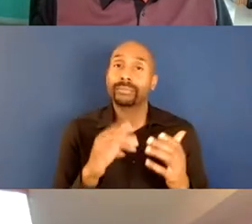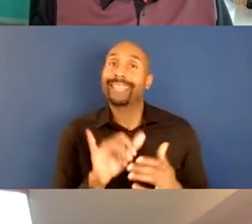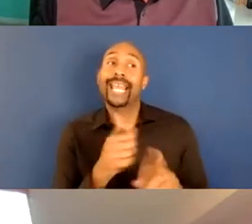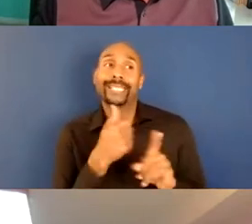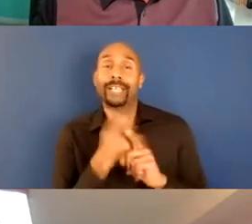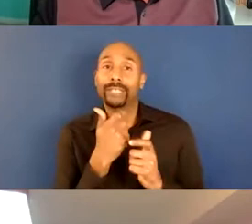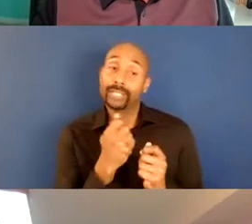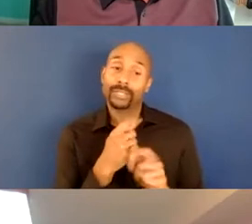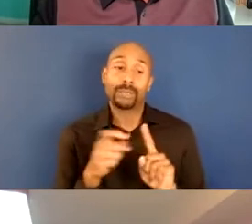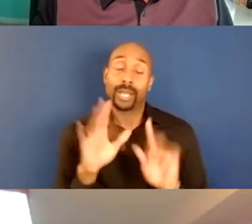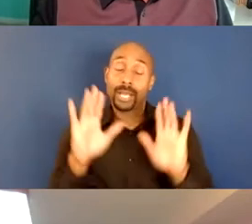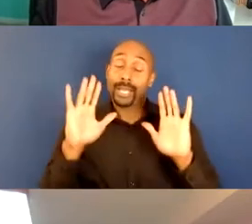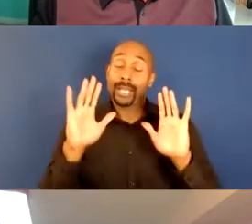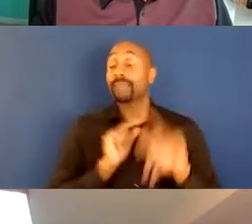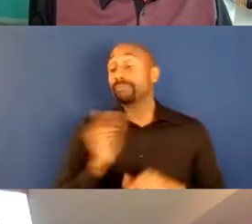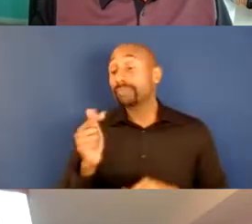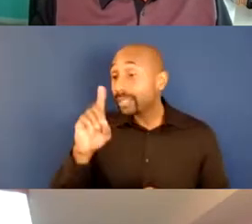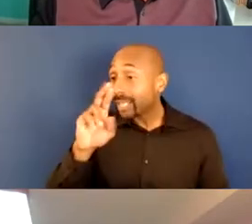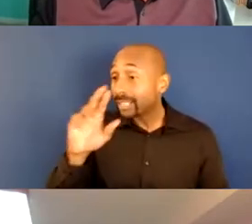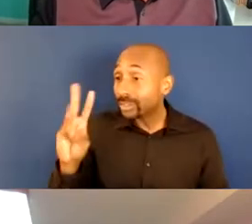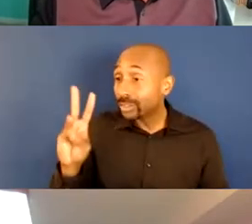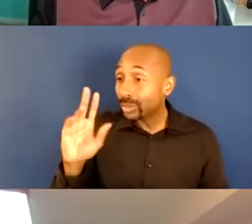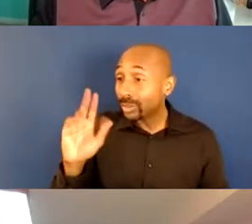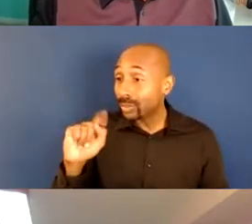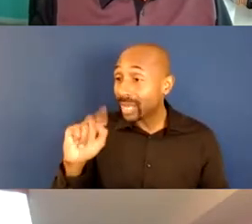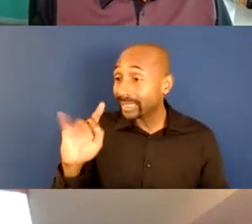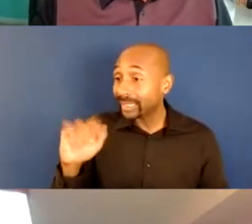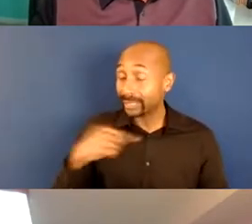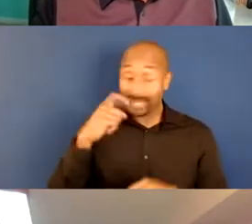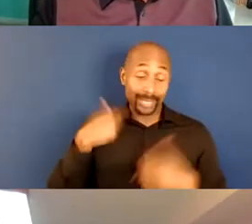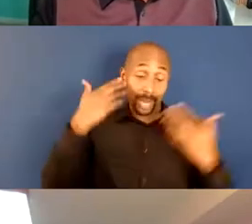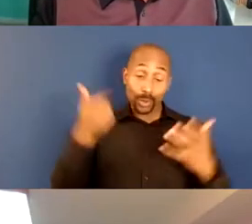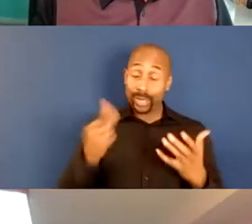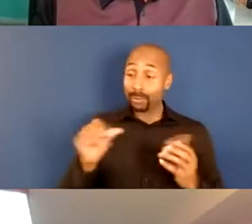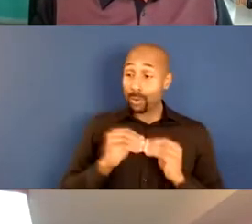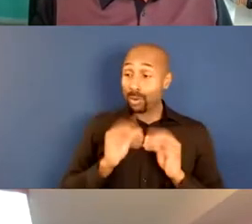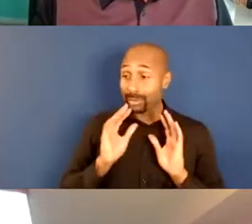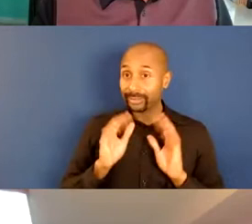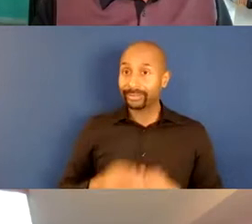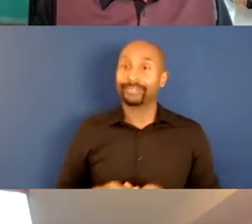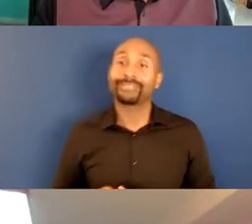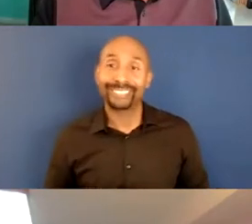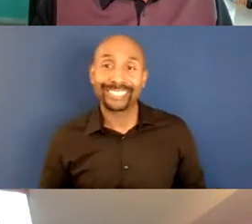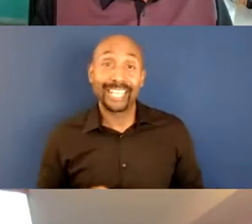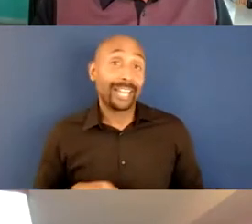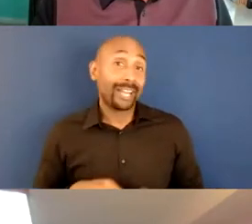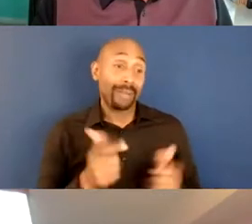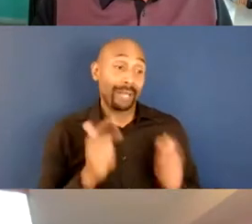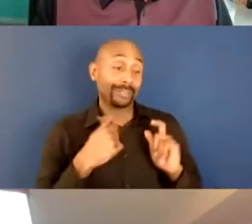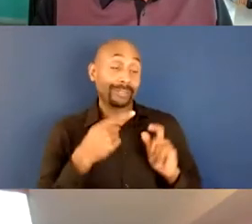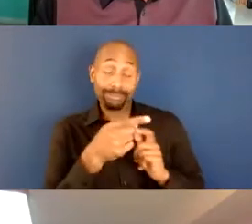I will pass it to Dr. Watkins, because I don't know anything else. Don't pass that to me, getting into all that. Well, first of